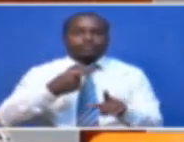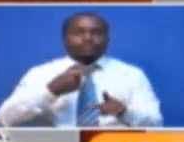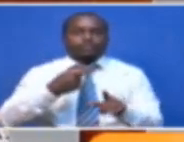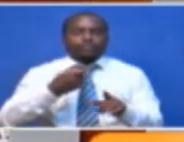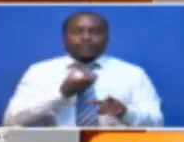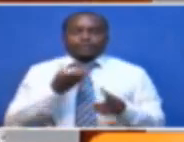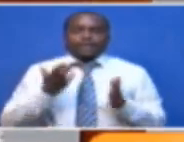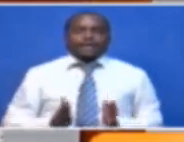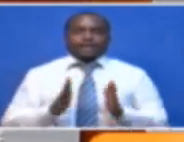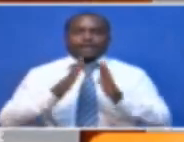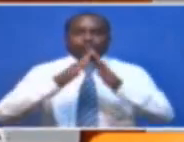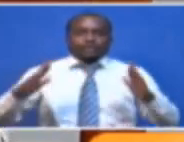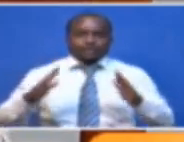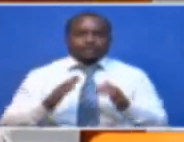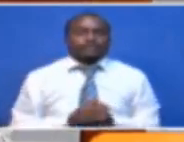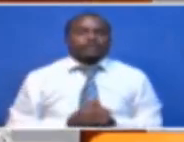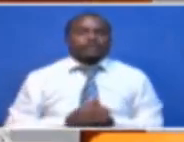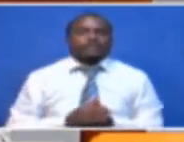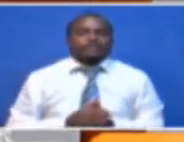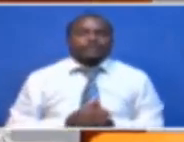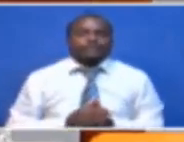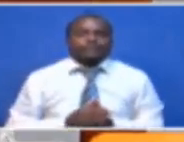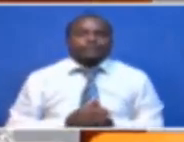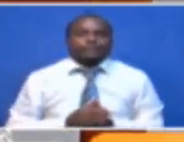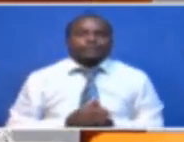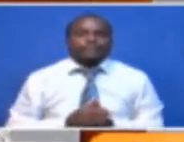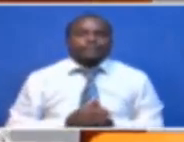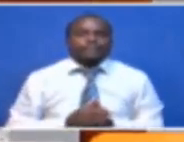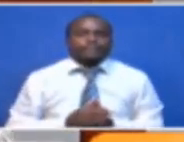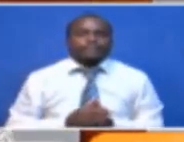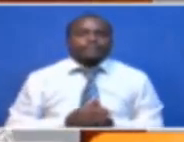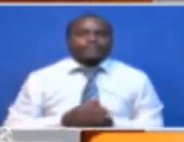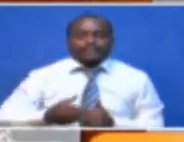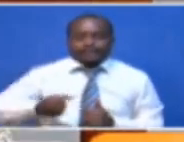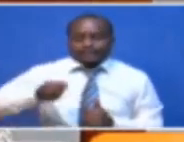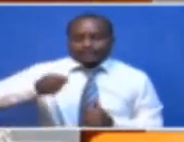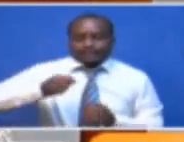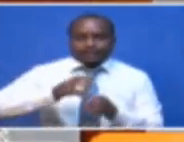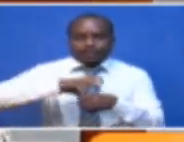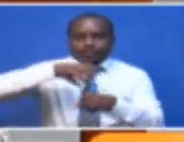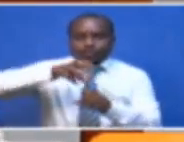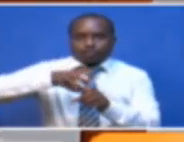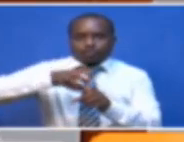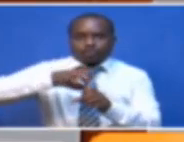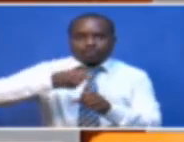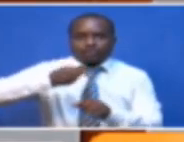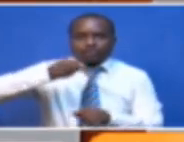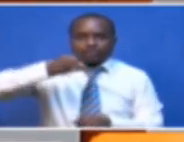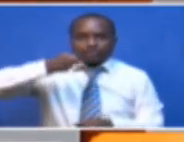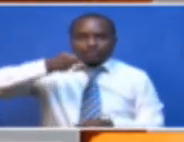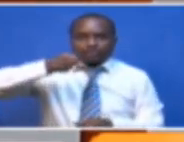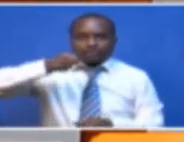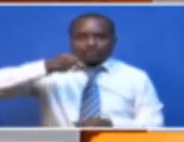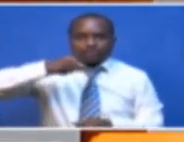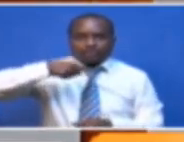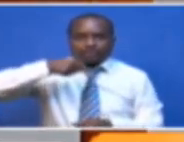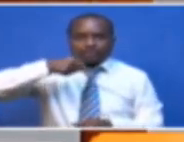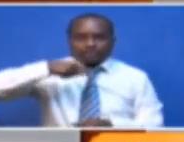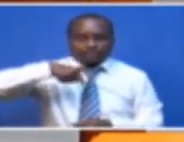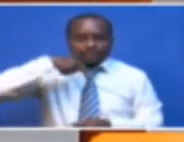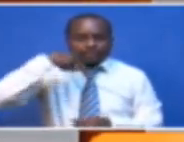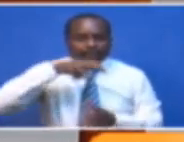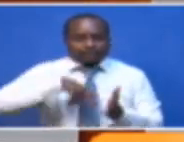Uh-huh. His button, his ivory button, fell and broke. Fimbo ya nyayo. Fimbo ya